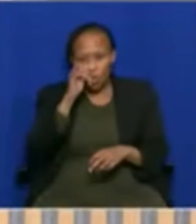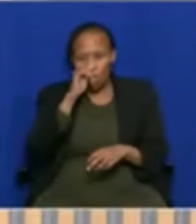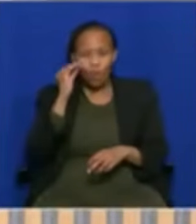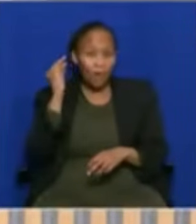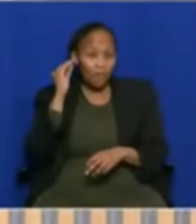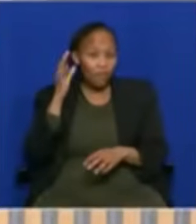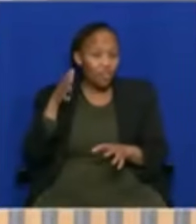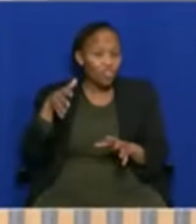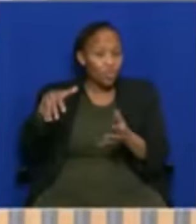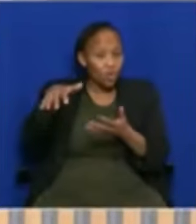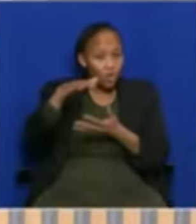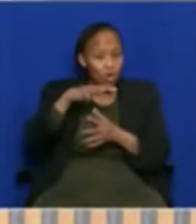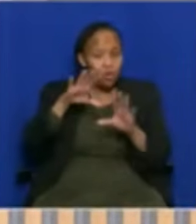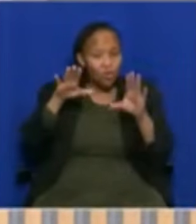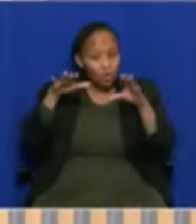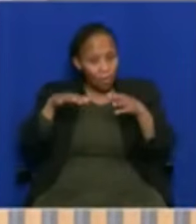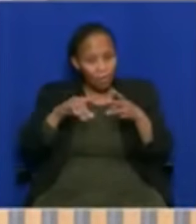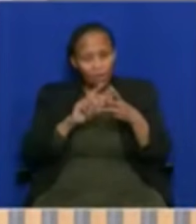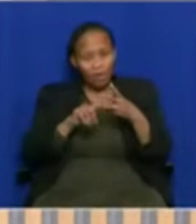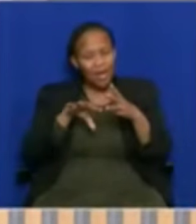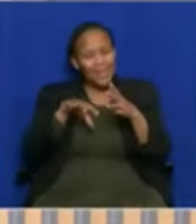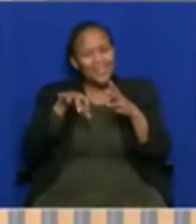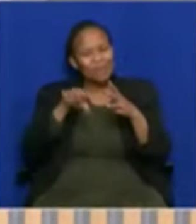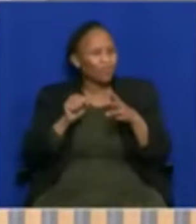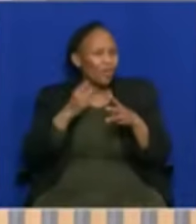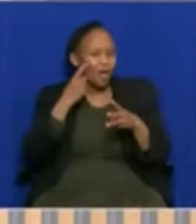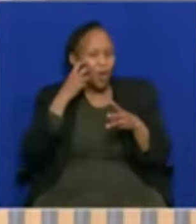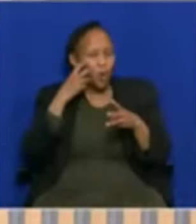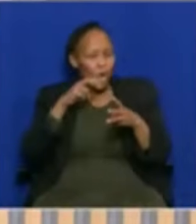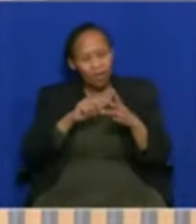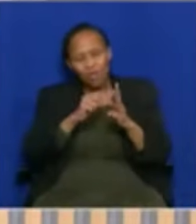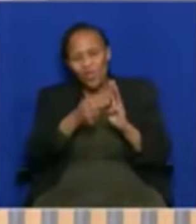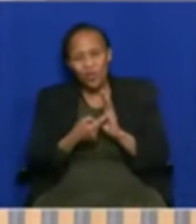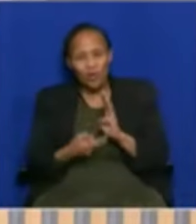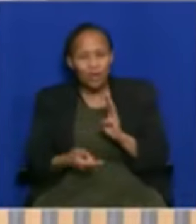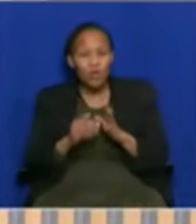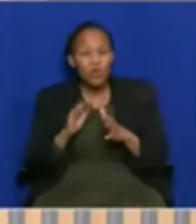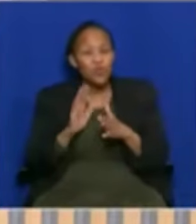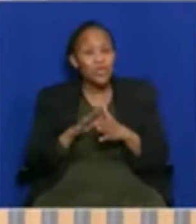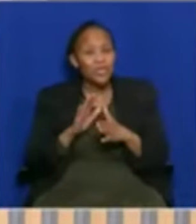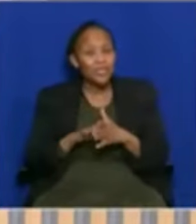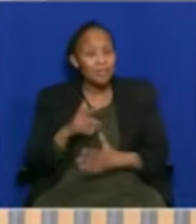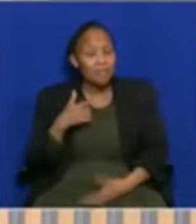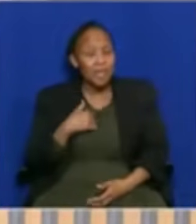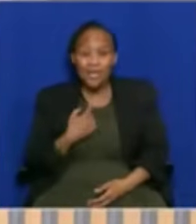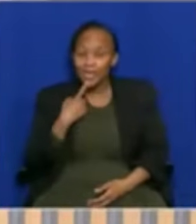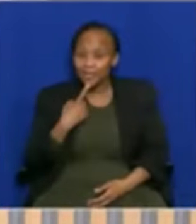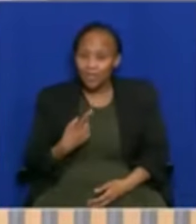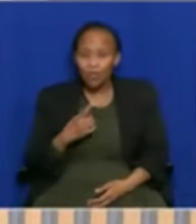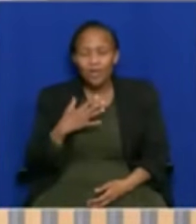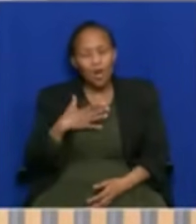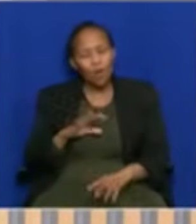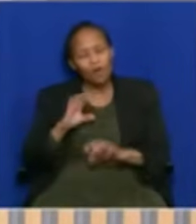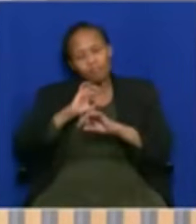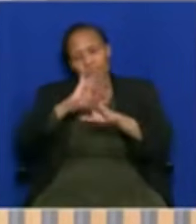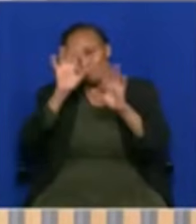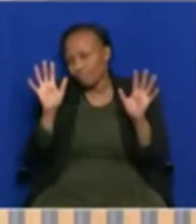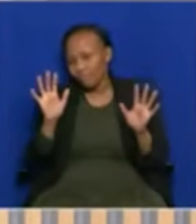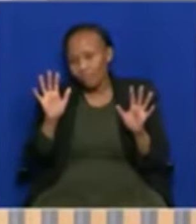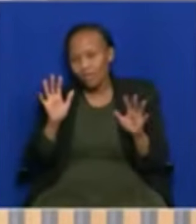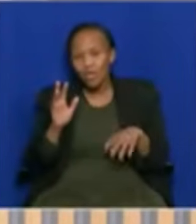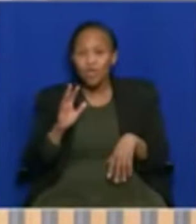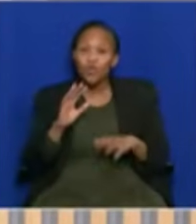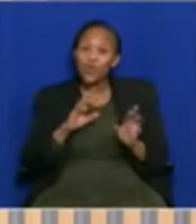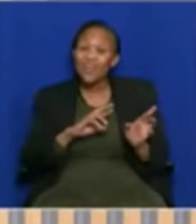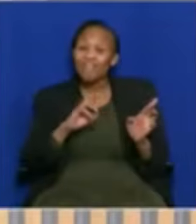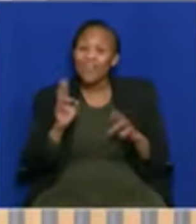capture of crime intelligence. That's when I came in and said, just to be clear, are you referring to past capture or future